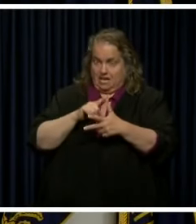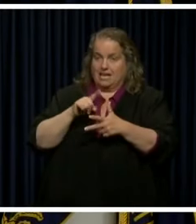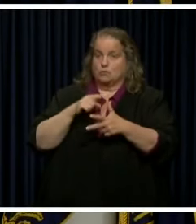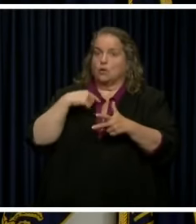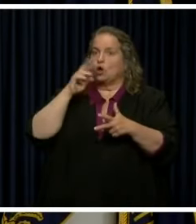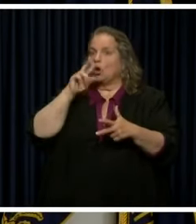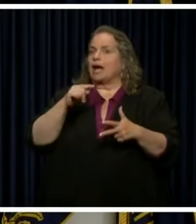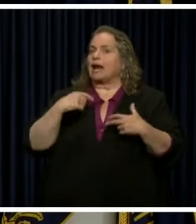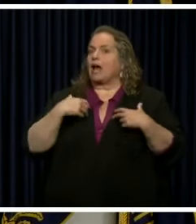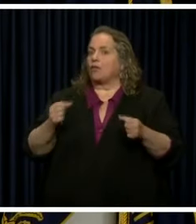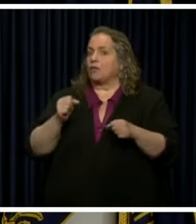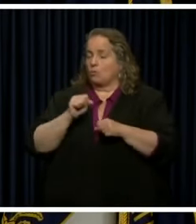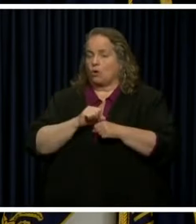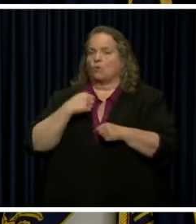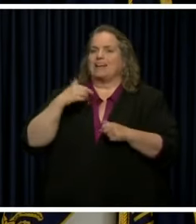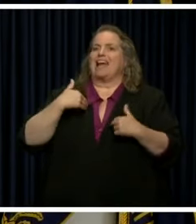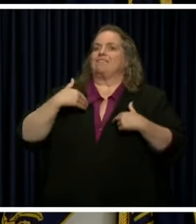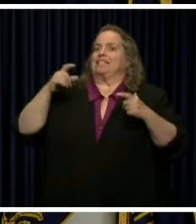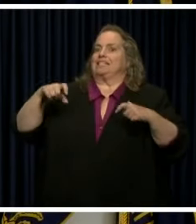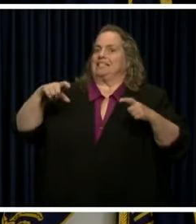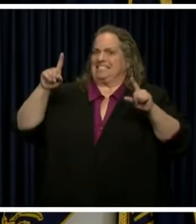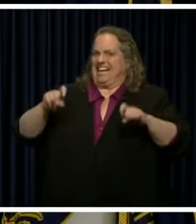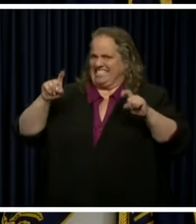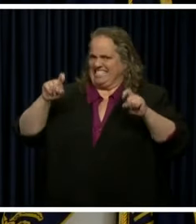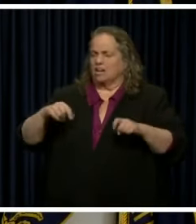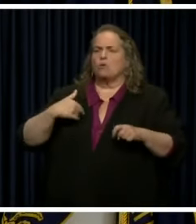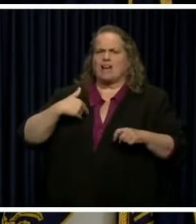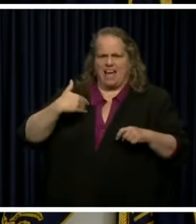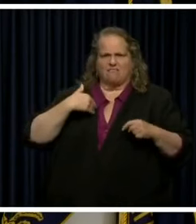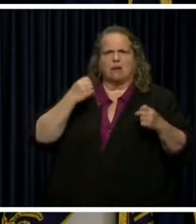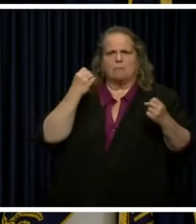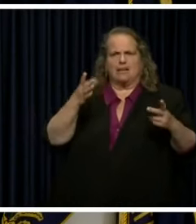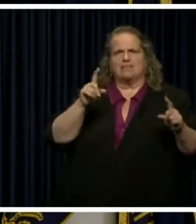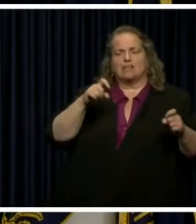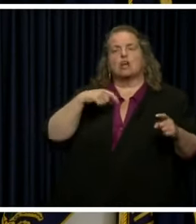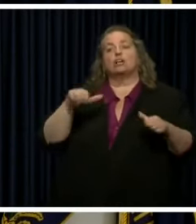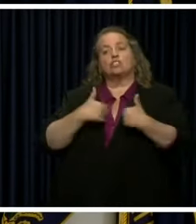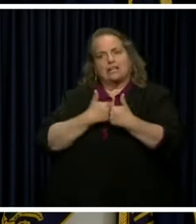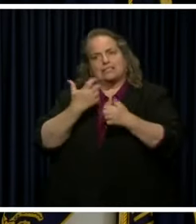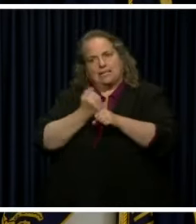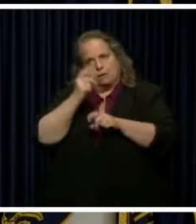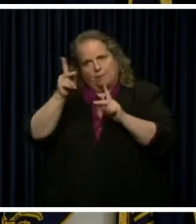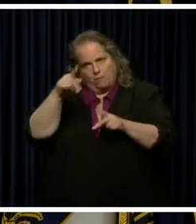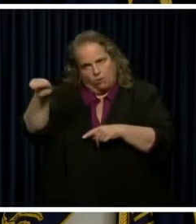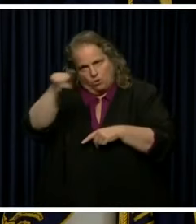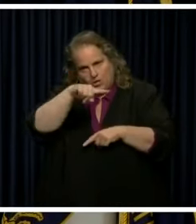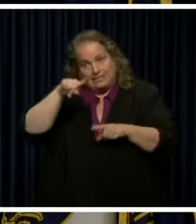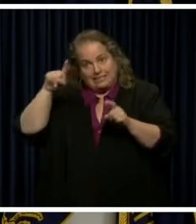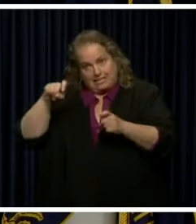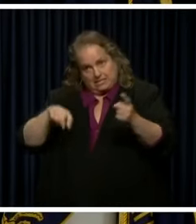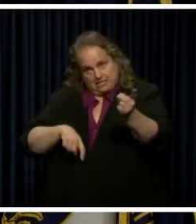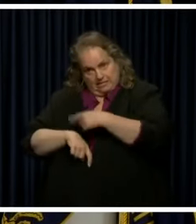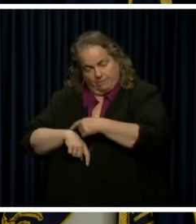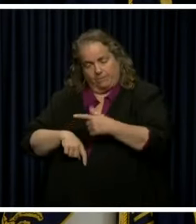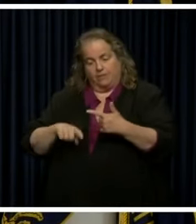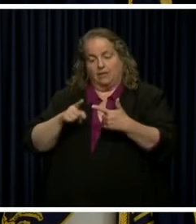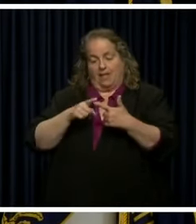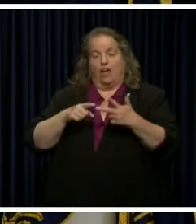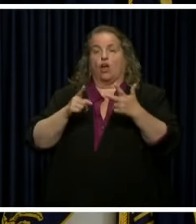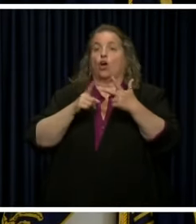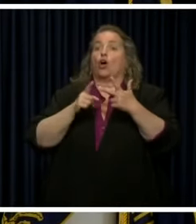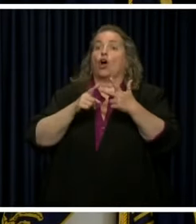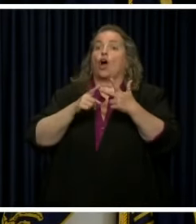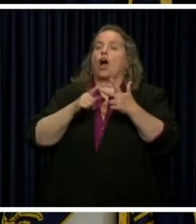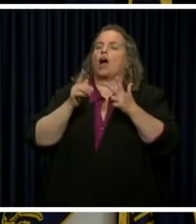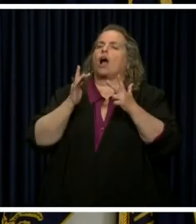work. And then we need testing, and we've got the capacity. Our challenge is to get the people tested. So those are our first 2 challenges. And the third is contact